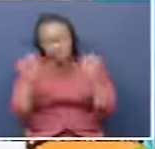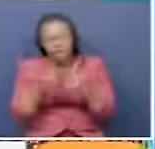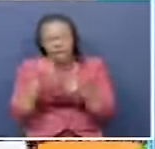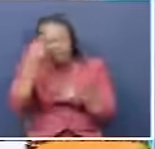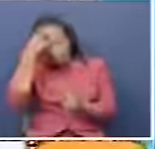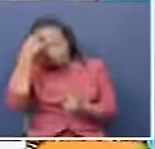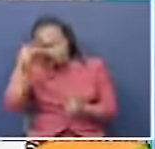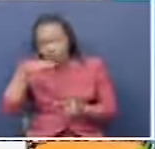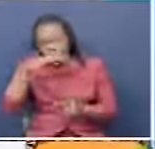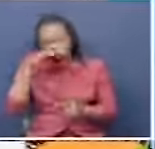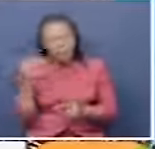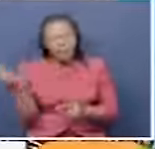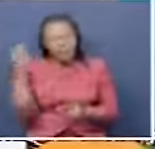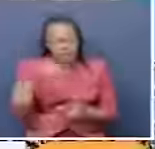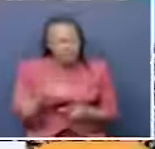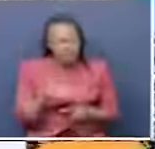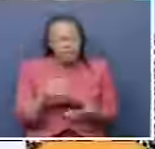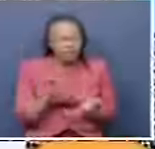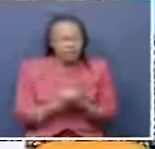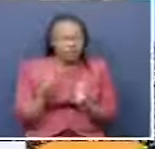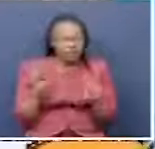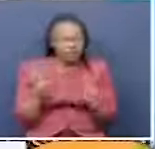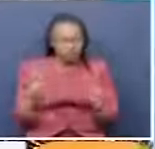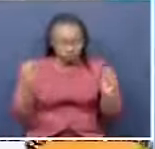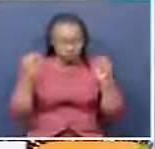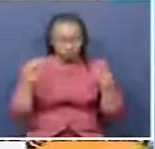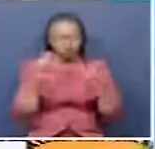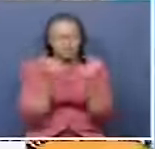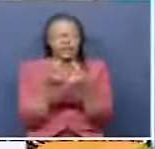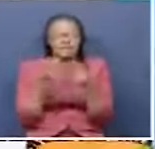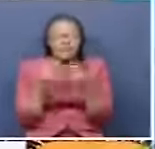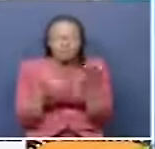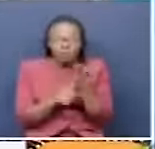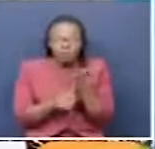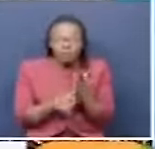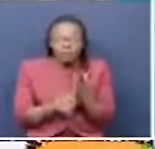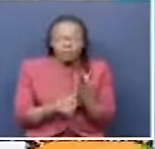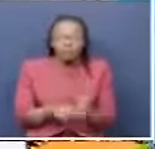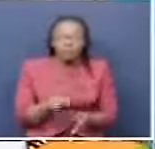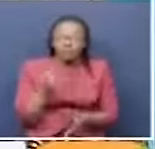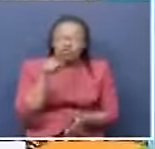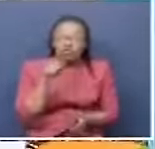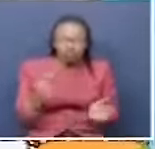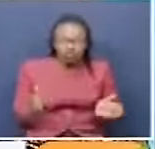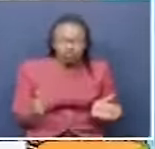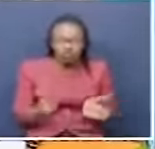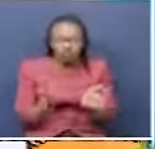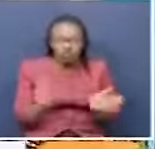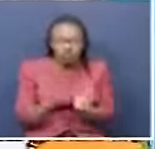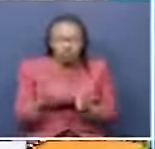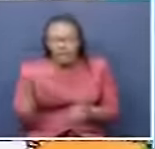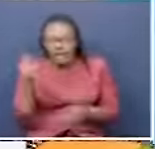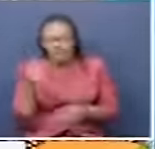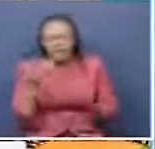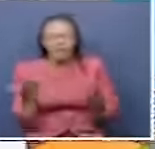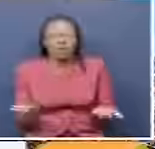and they would actually run, that would be the strongest. That's the strongest team. The problem is, how do you motivate the rest of the team to stay with?